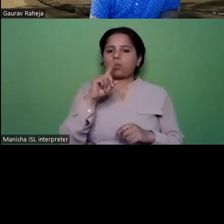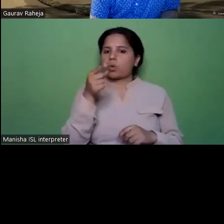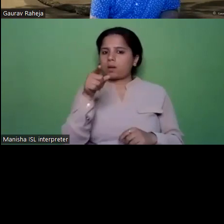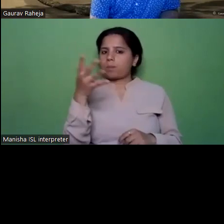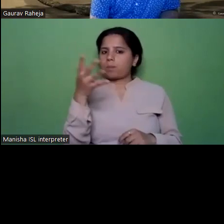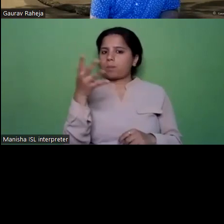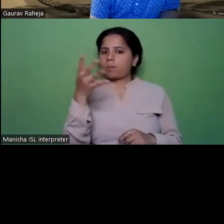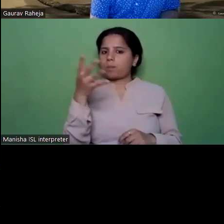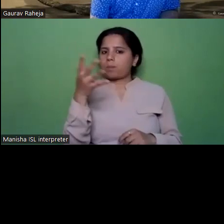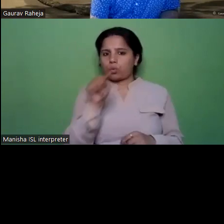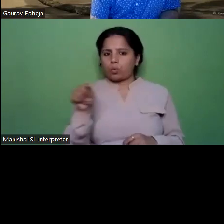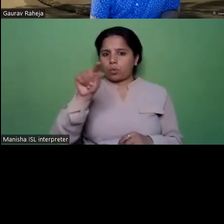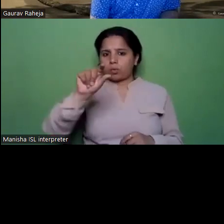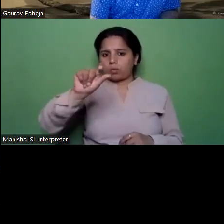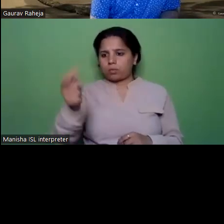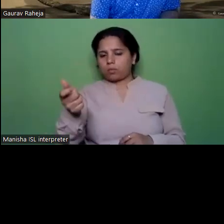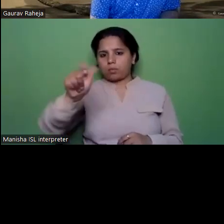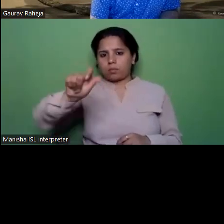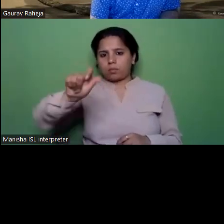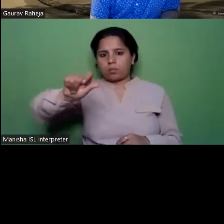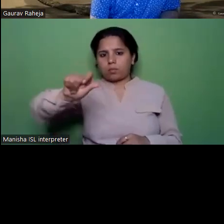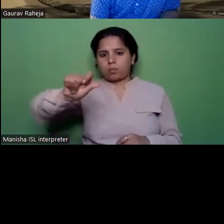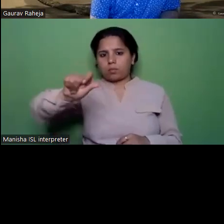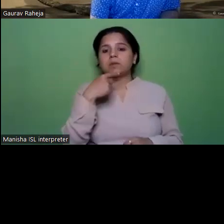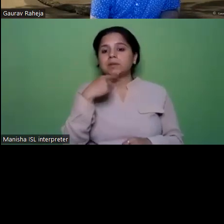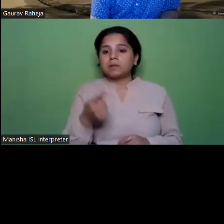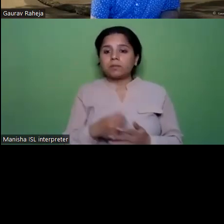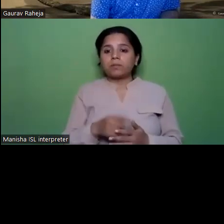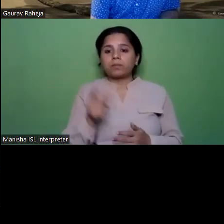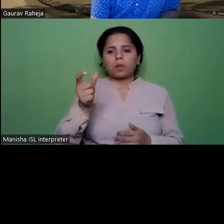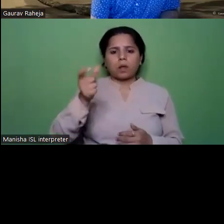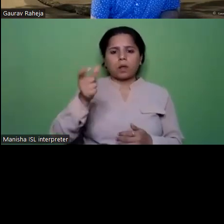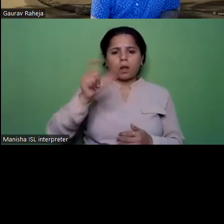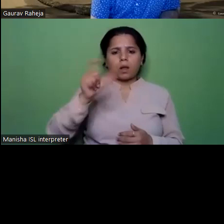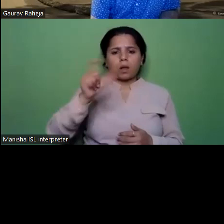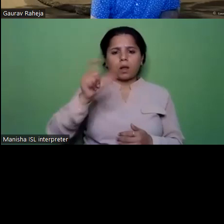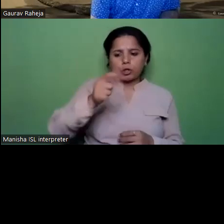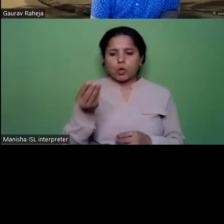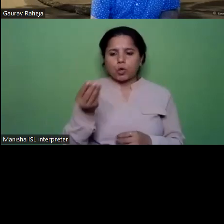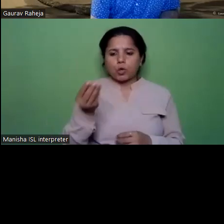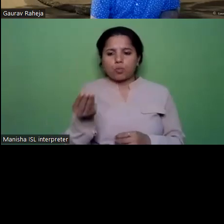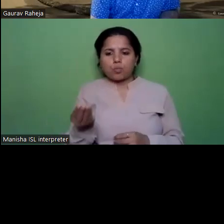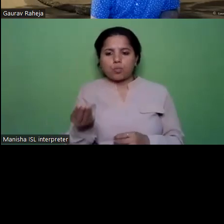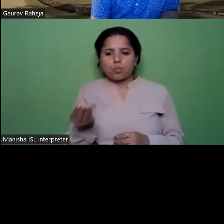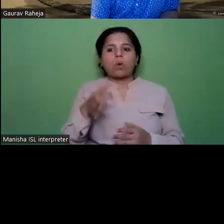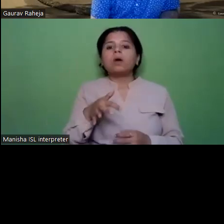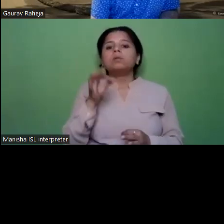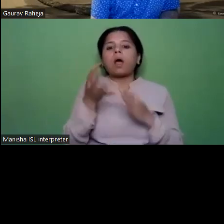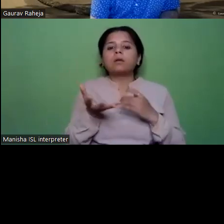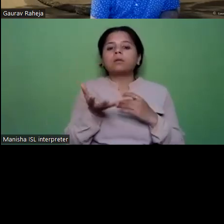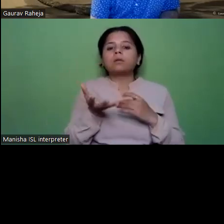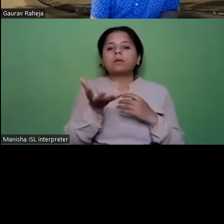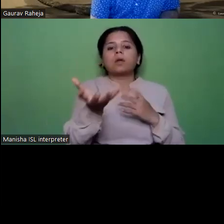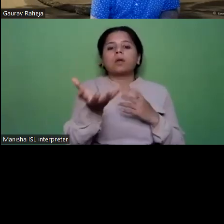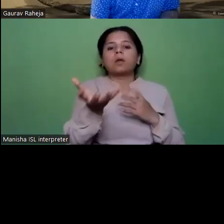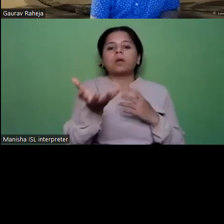had round knobs, which would say less or more. You know, if you want to have high temperature, you turn it